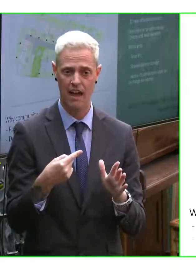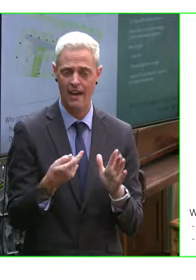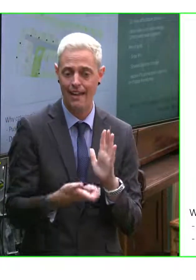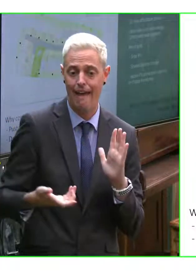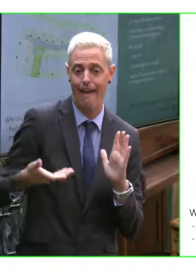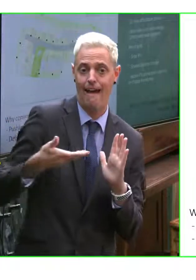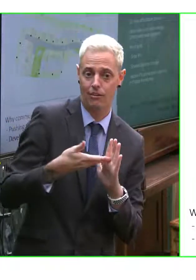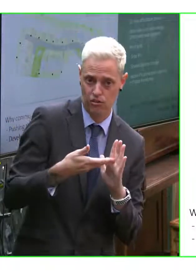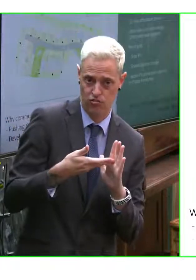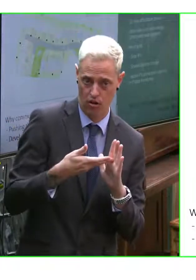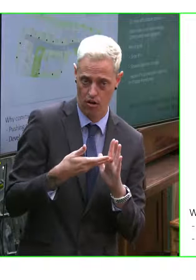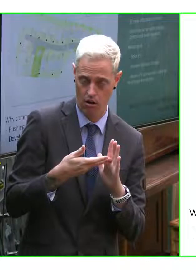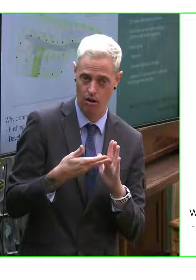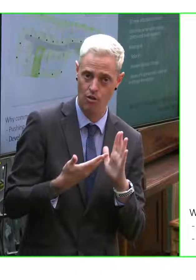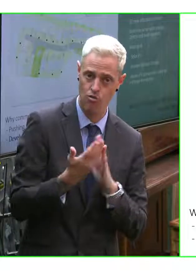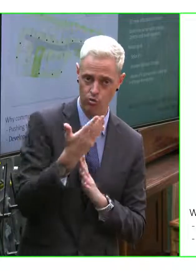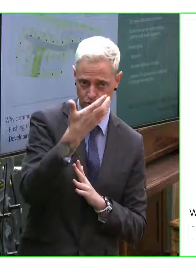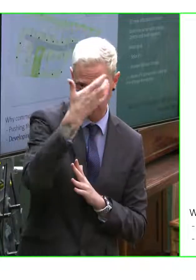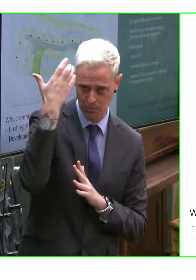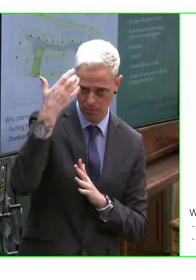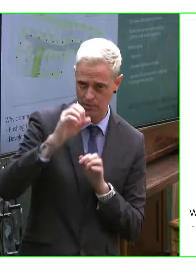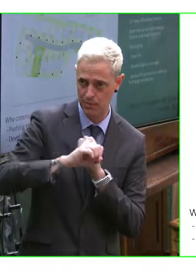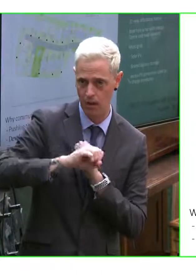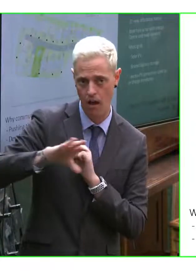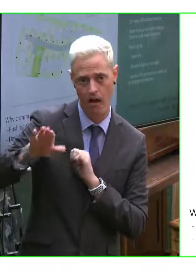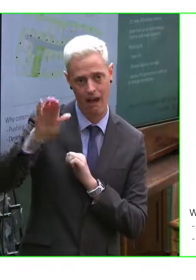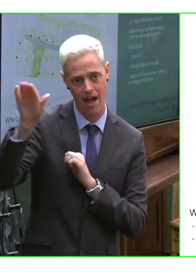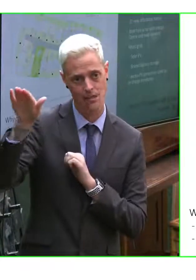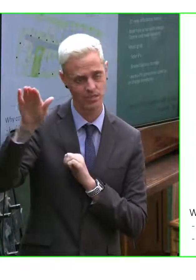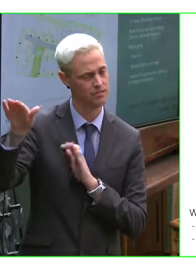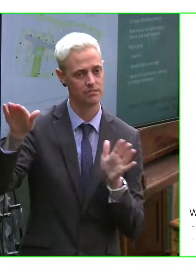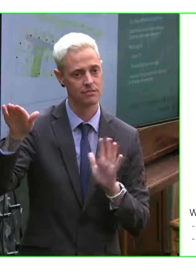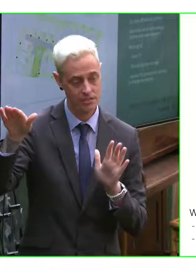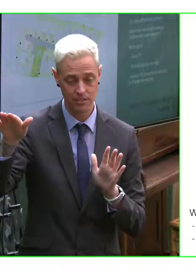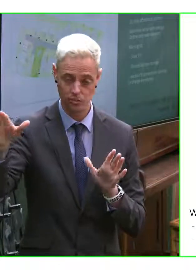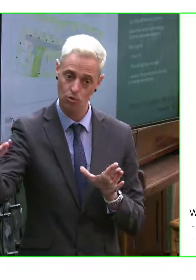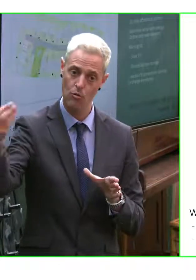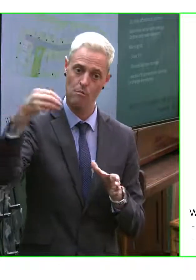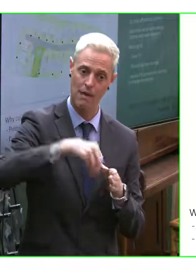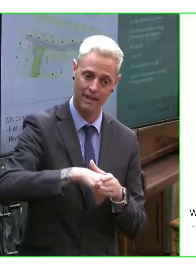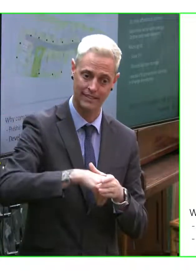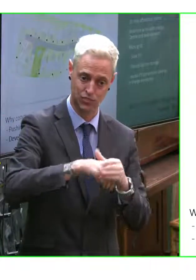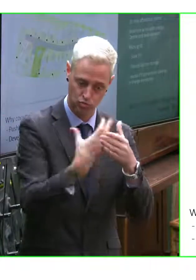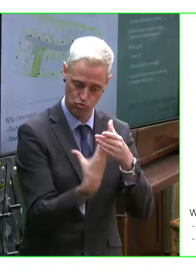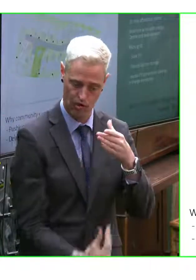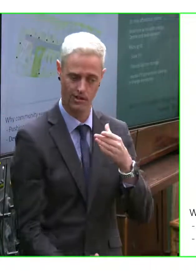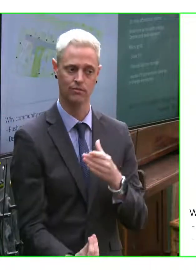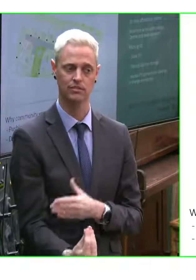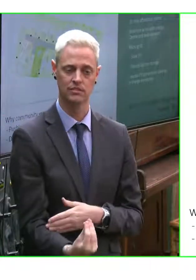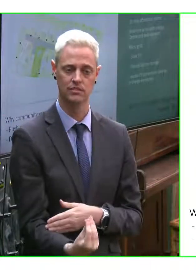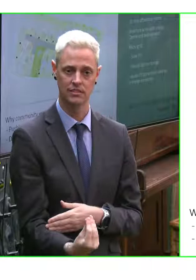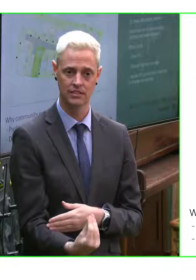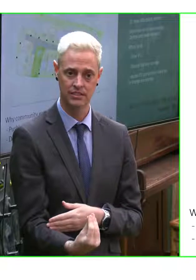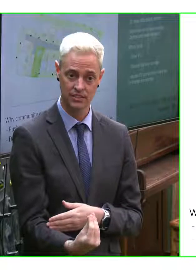PV generation in the summer months, we're actually going to use that energy and put it back in the ground. So we're charging those boreholes to heat